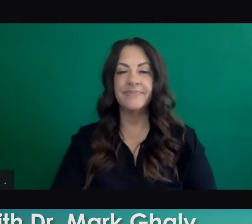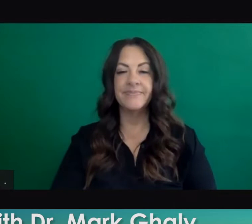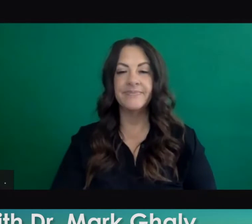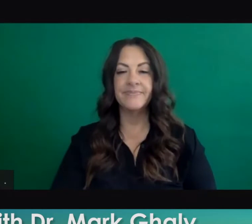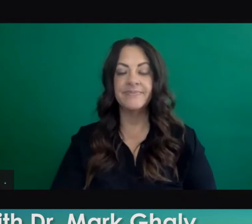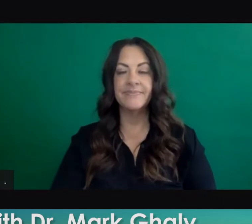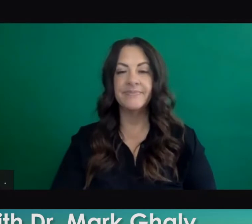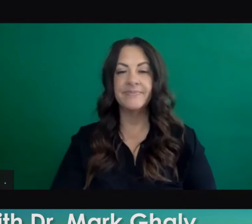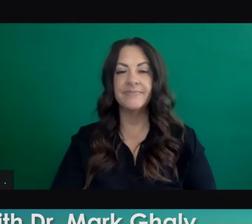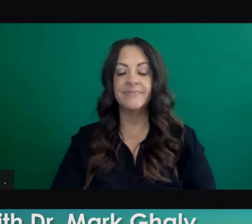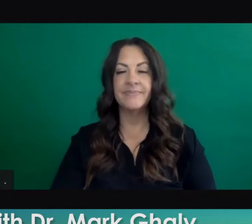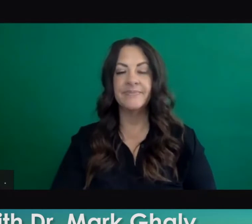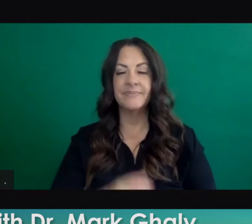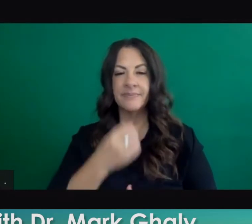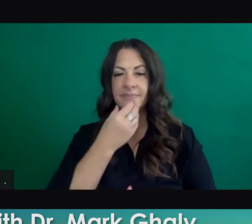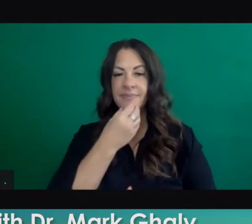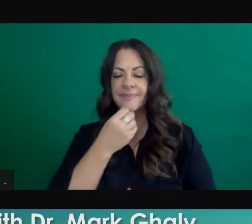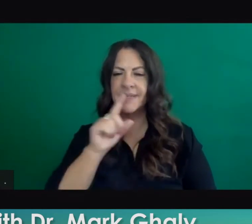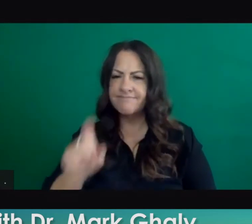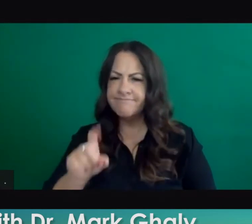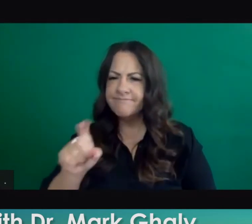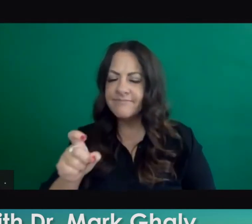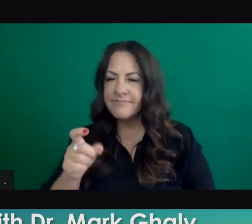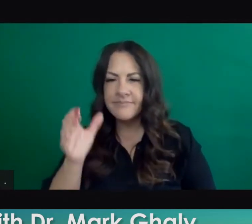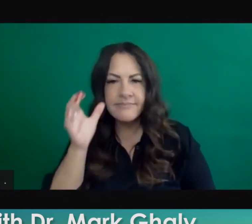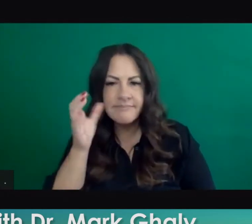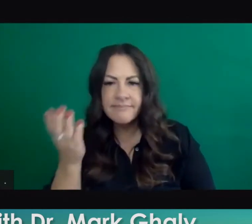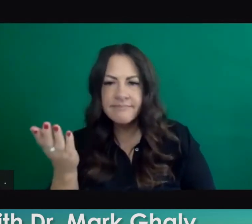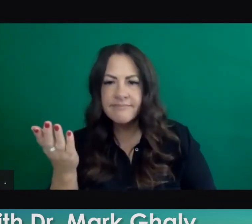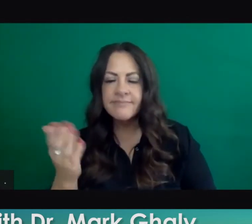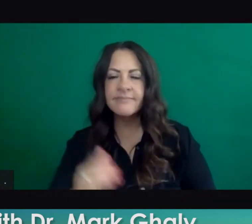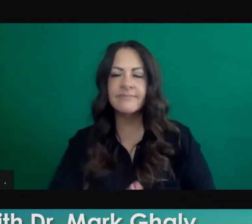Victoria Colliver, Politico.